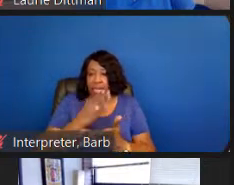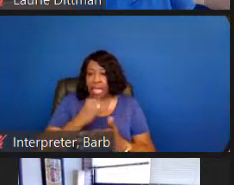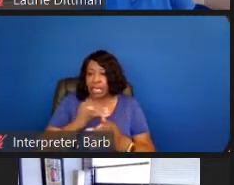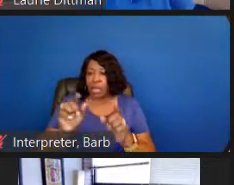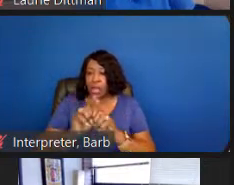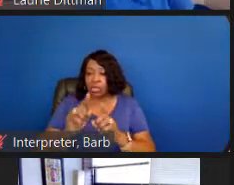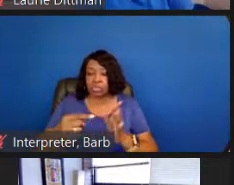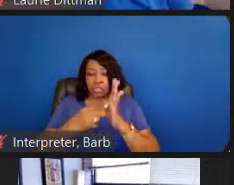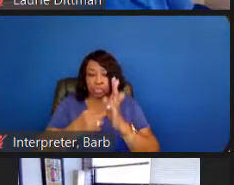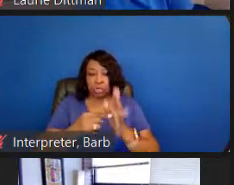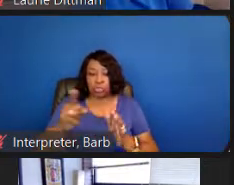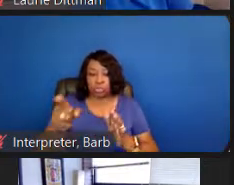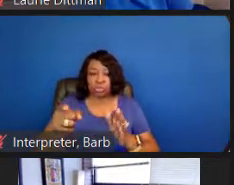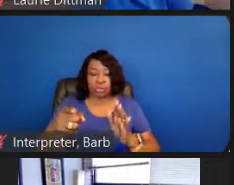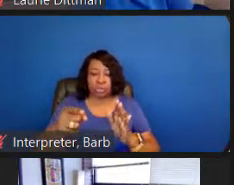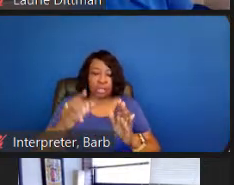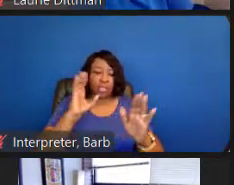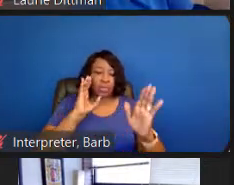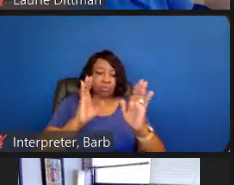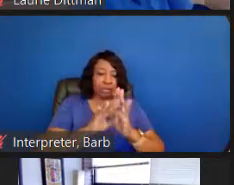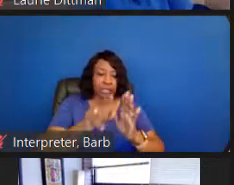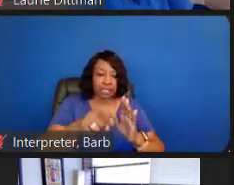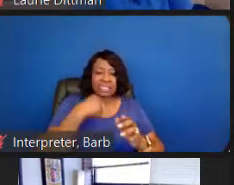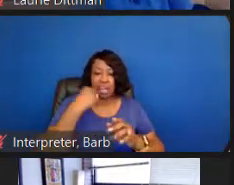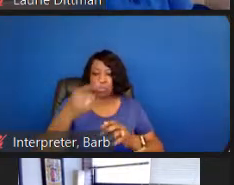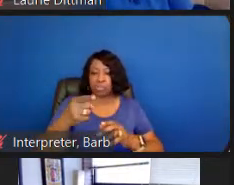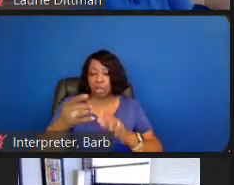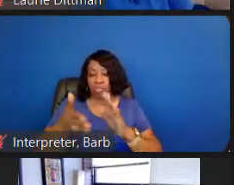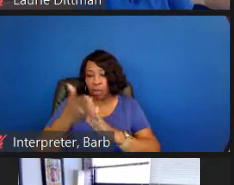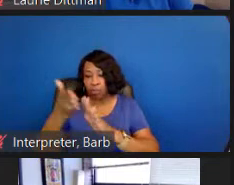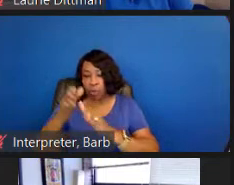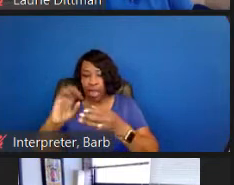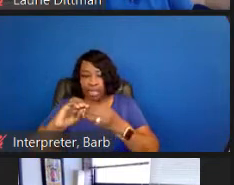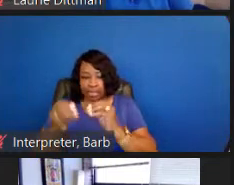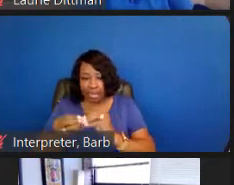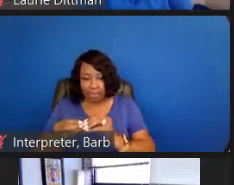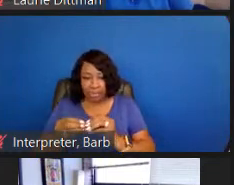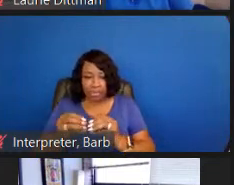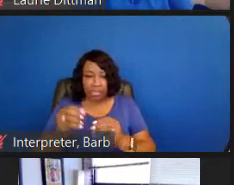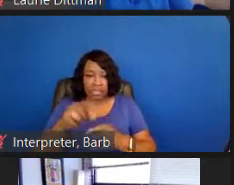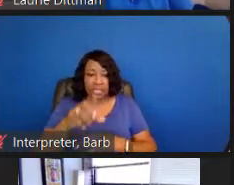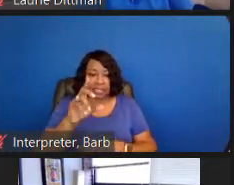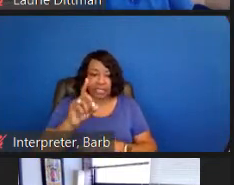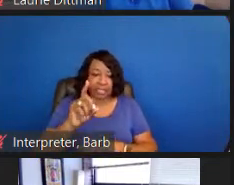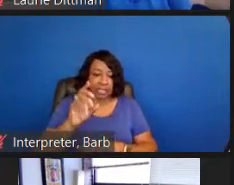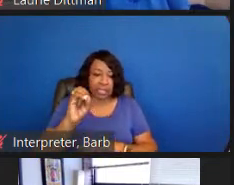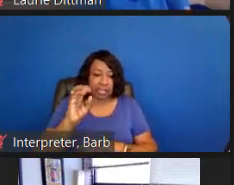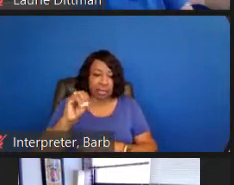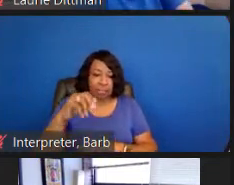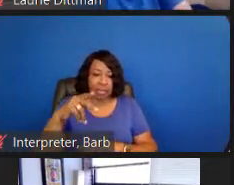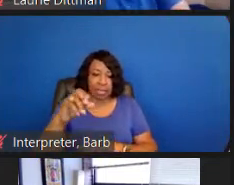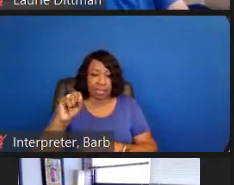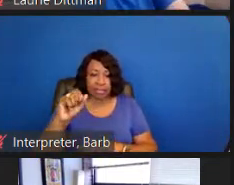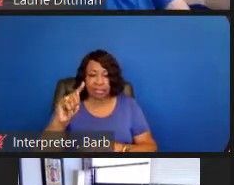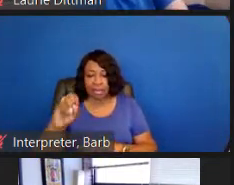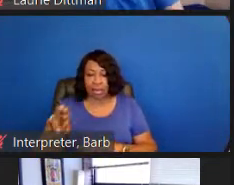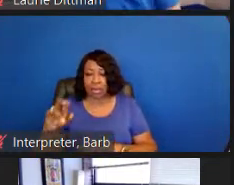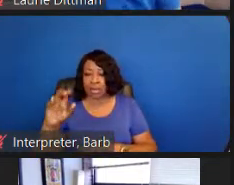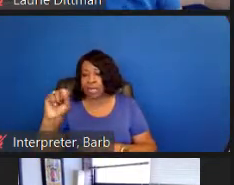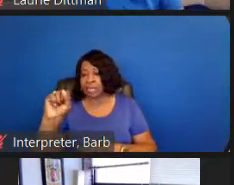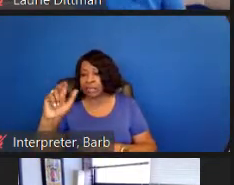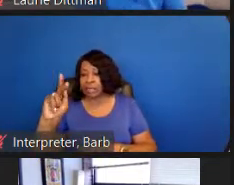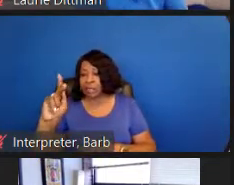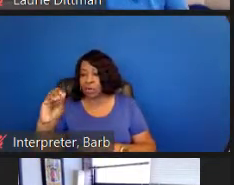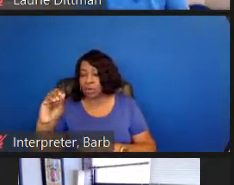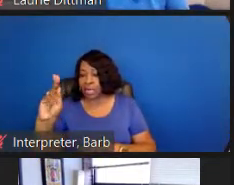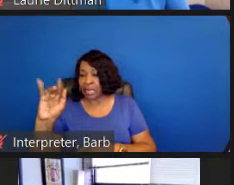that representation, tells you the run number, express run to Dempster Skokie, and then tells you